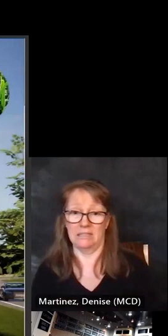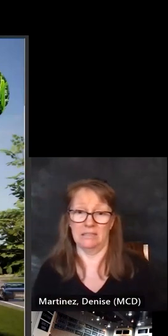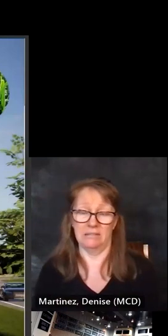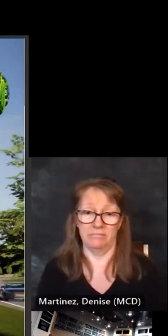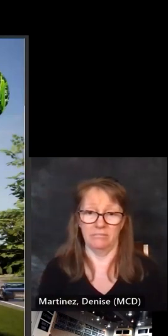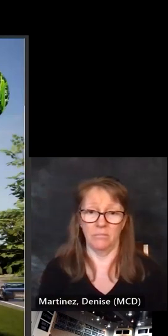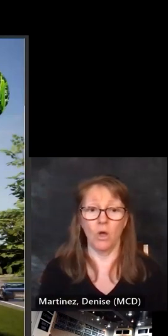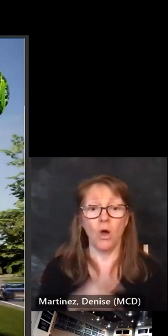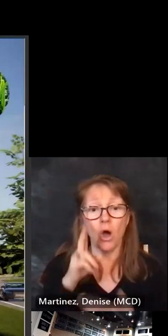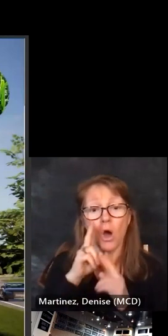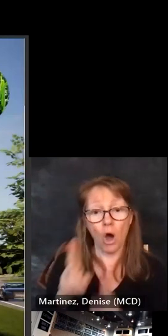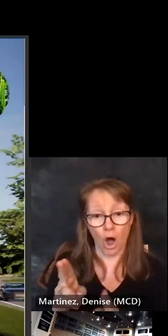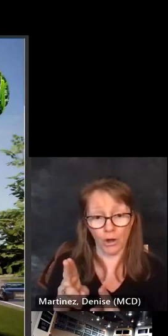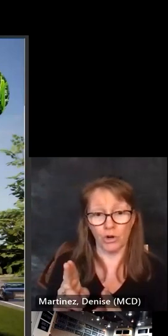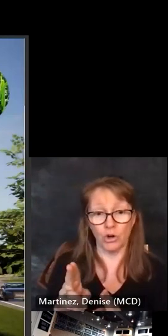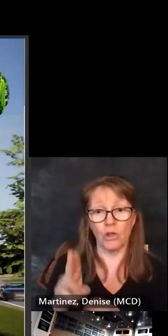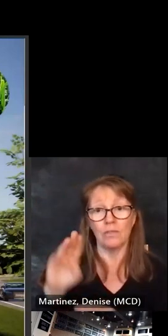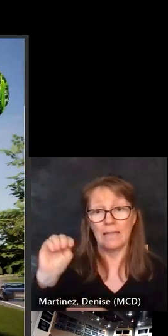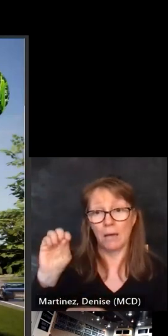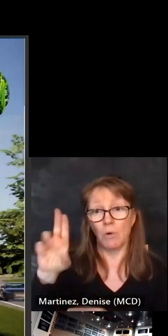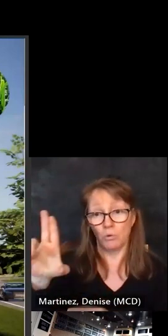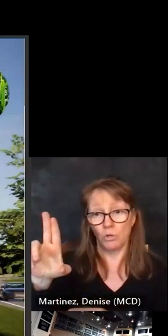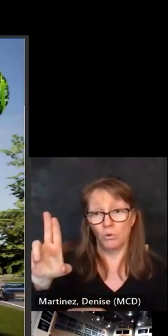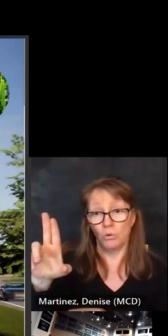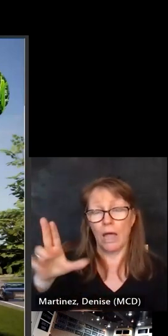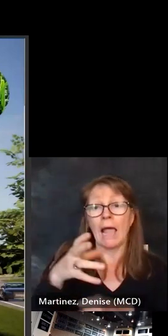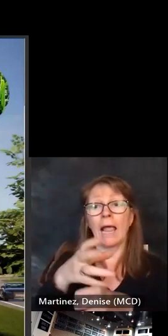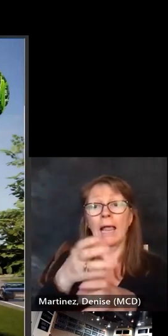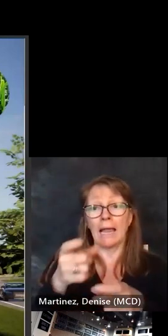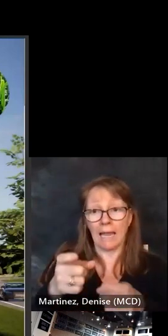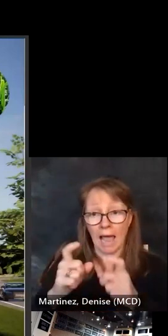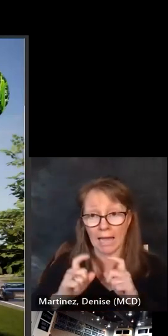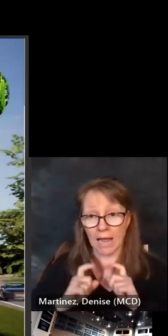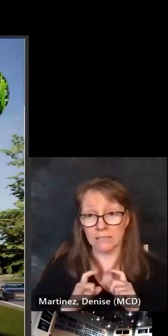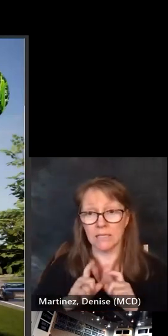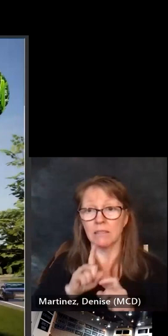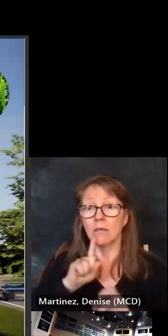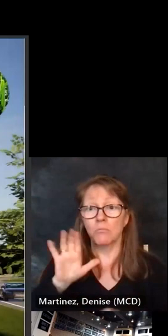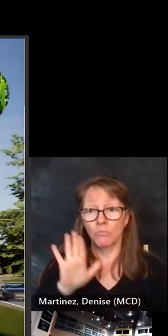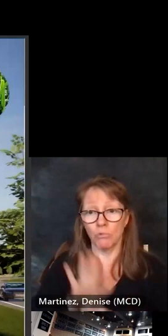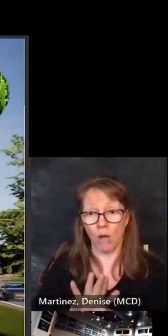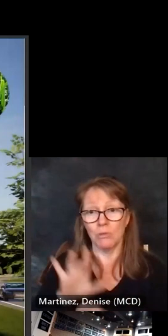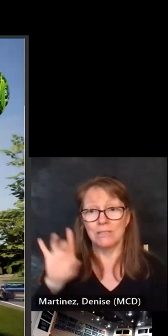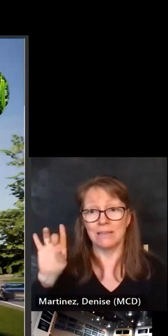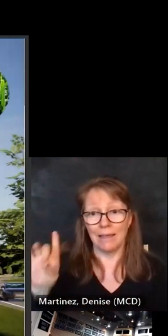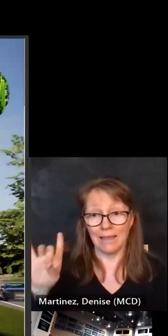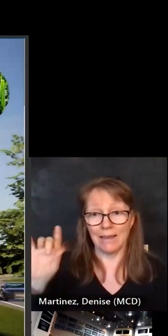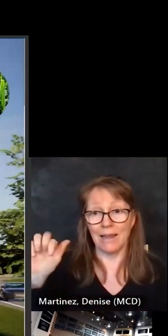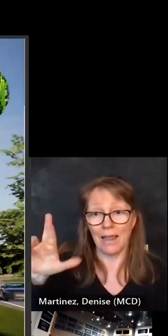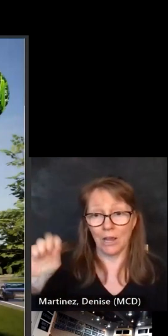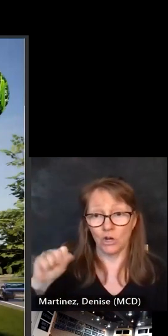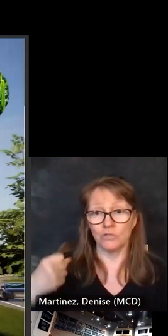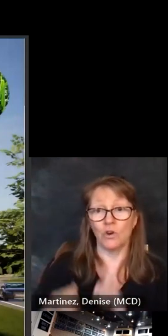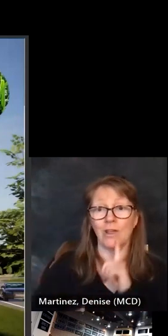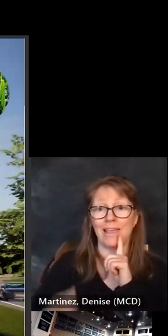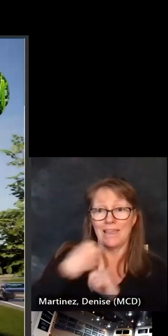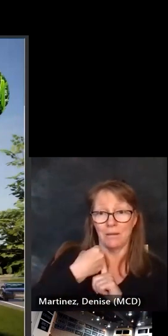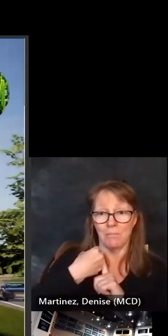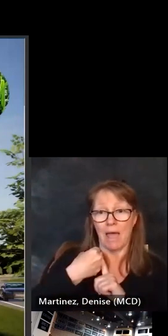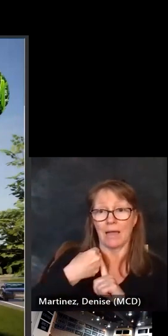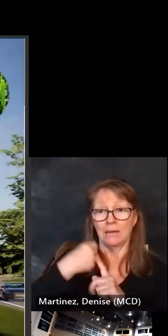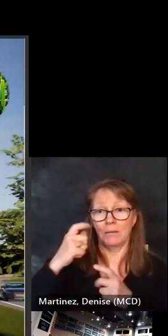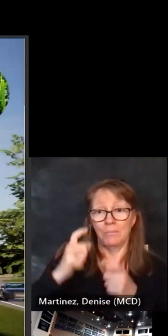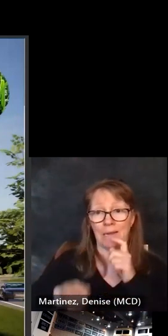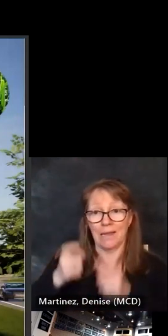honor the Arborway MOU and get us our promised 8 acres for impact mitigation. Thank you.